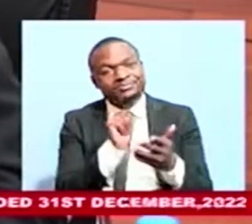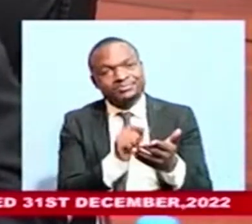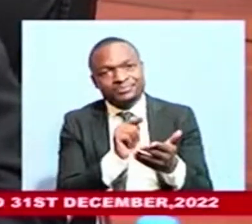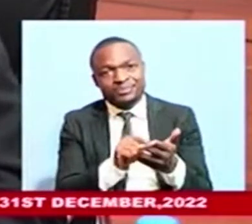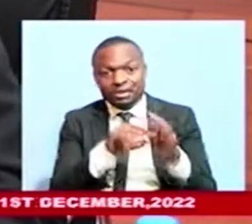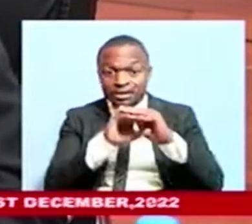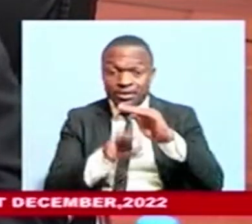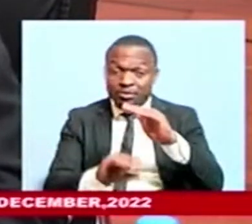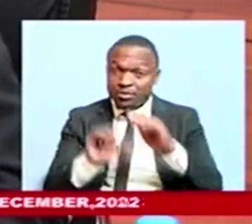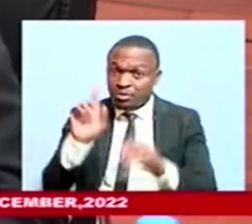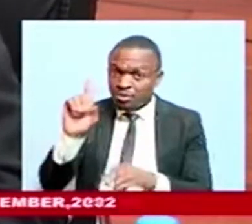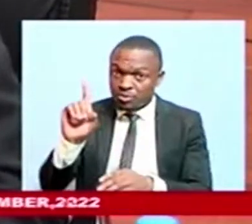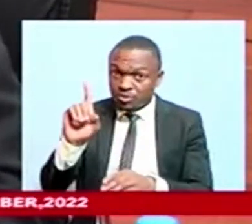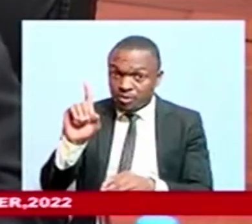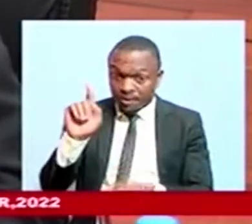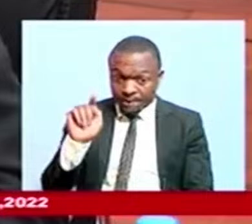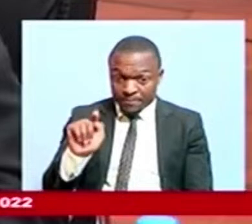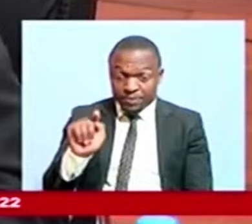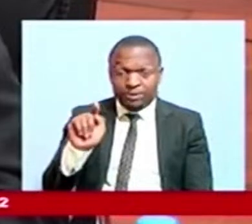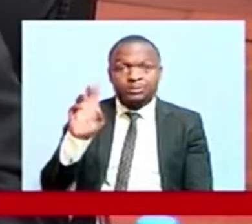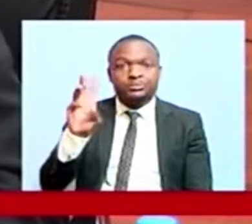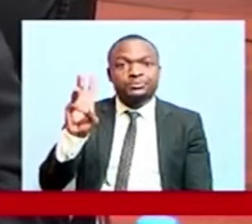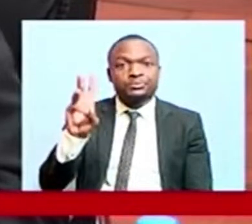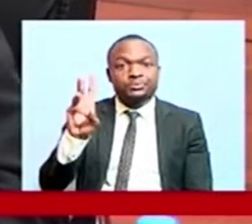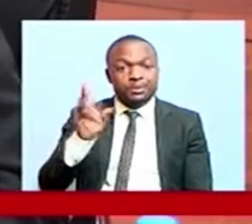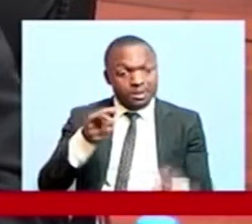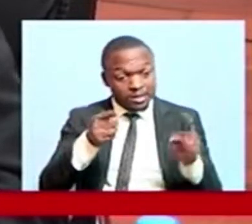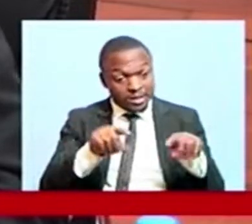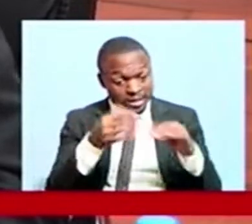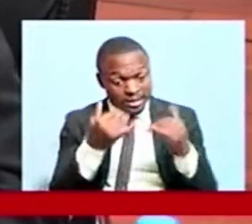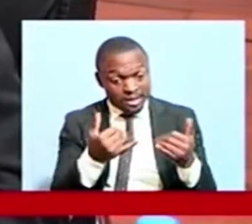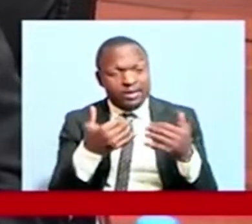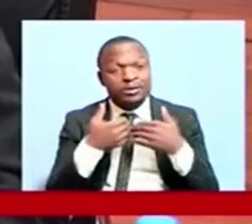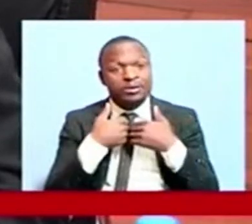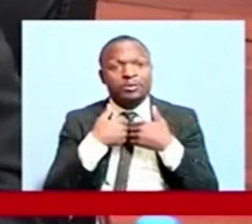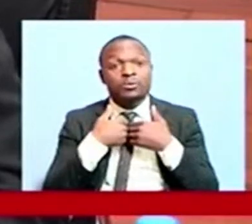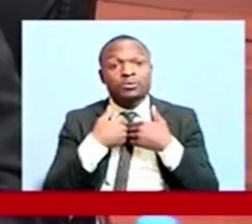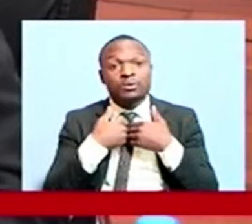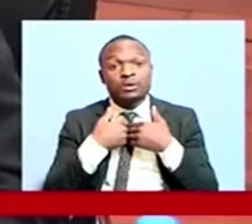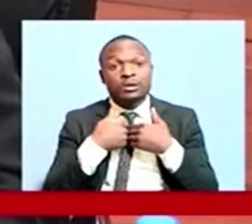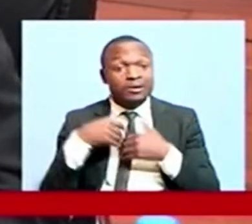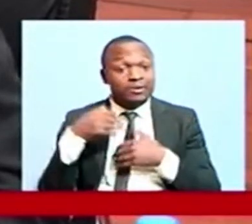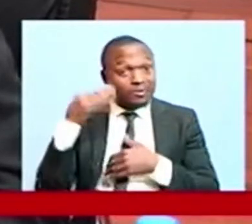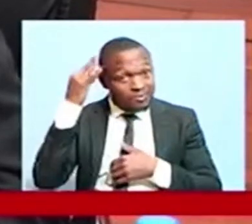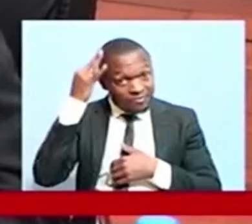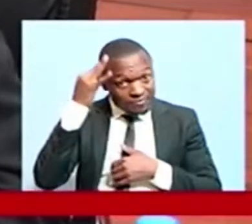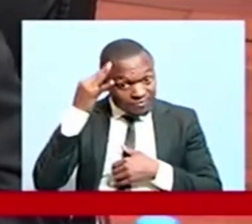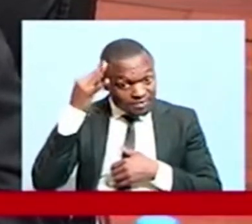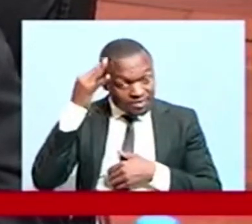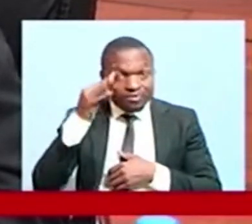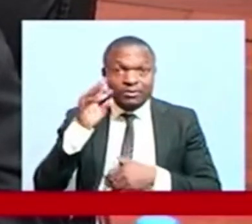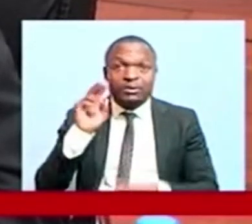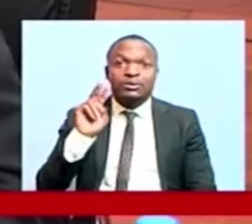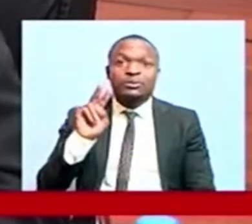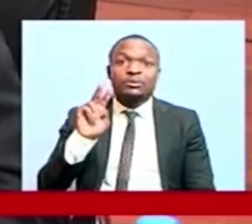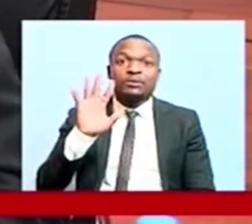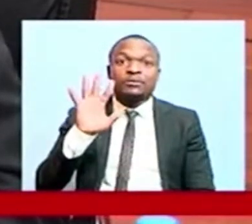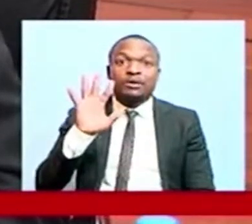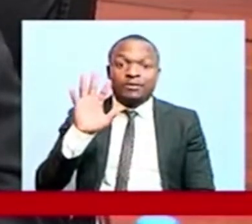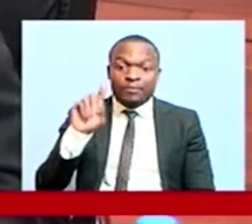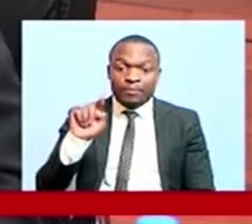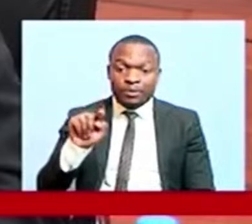under 1.6. Then now you had the favor of 25.7